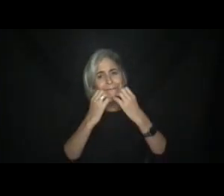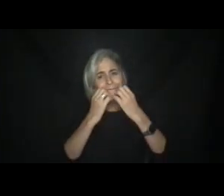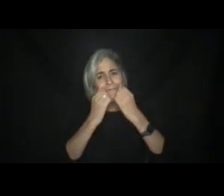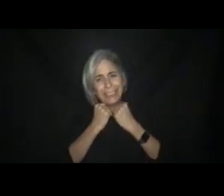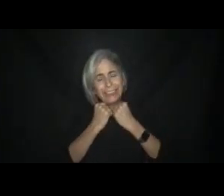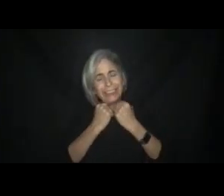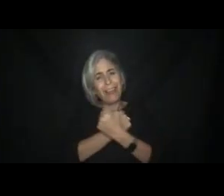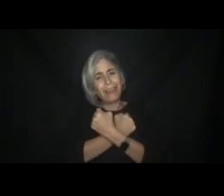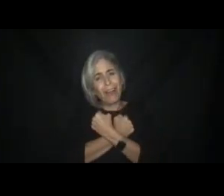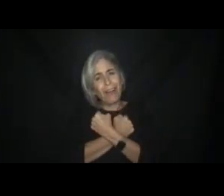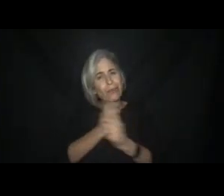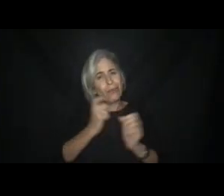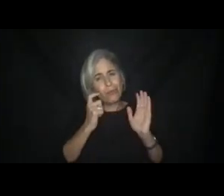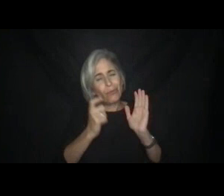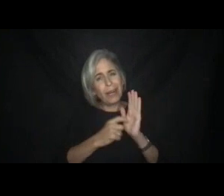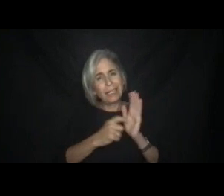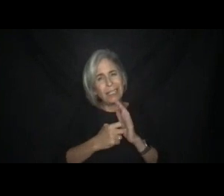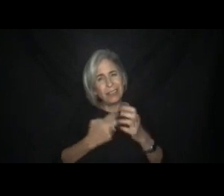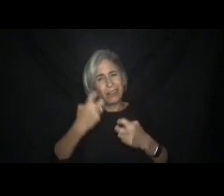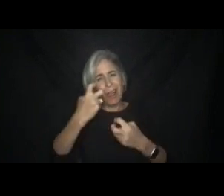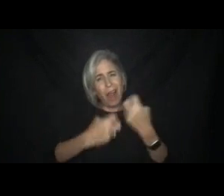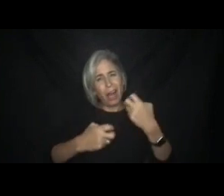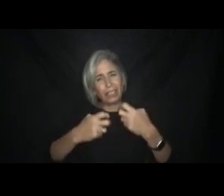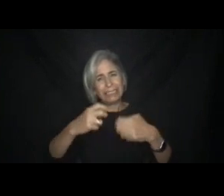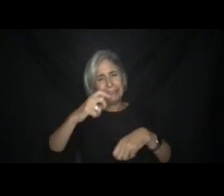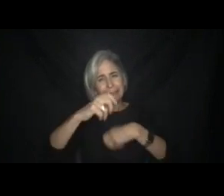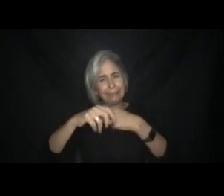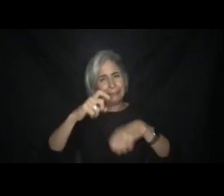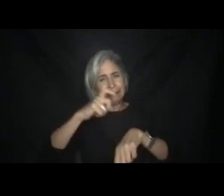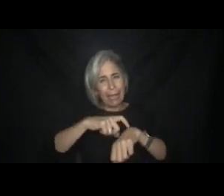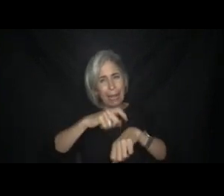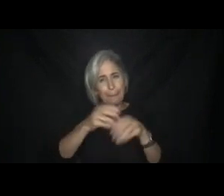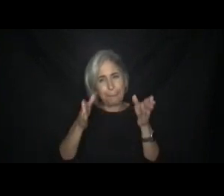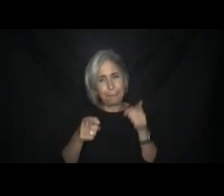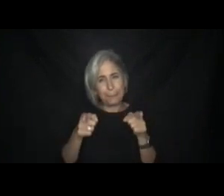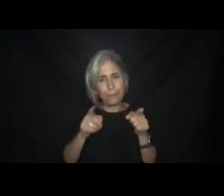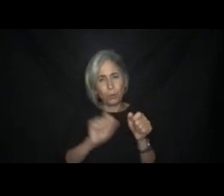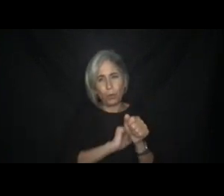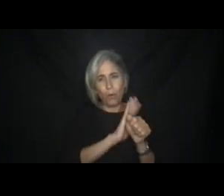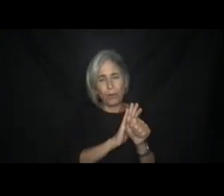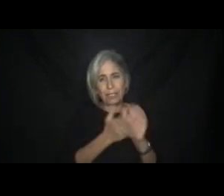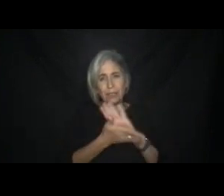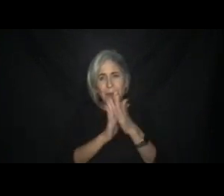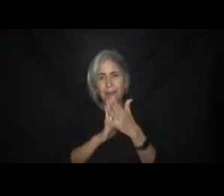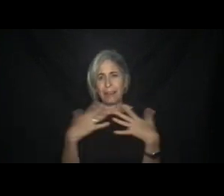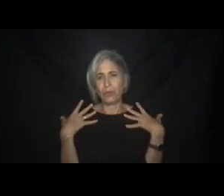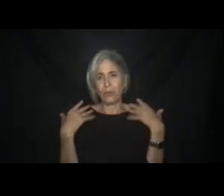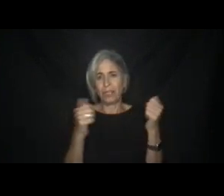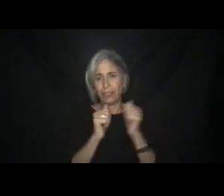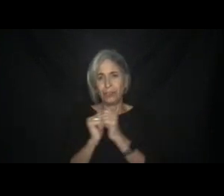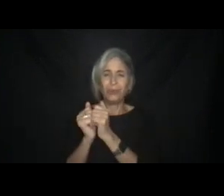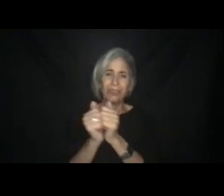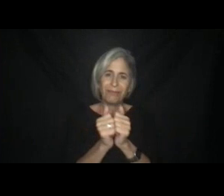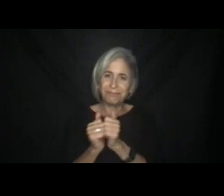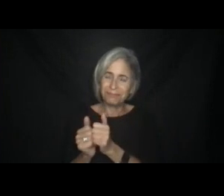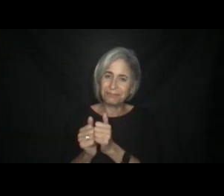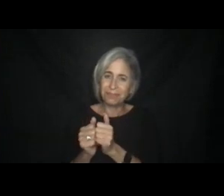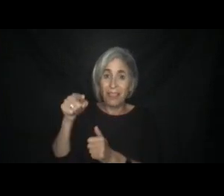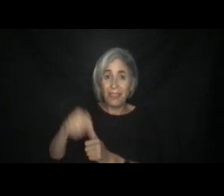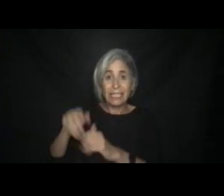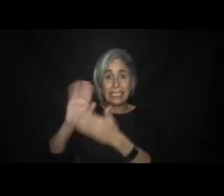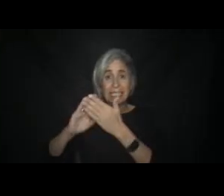to acknowledge this dark period and begin the healing together. The City of Boynton Beach